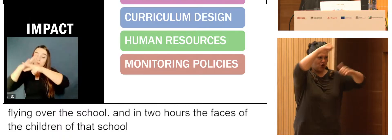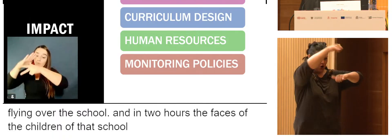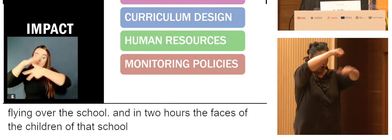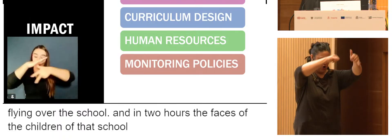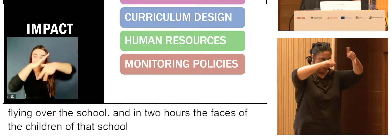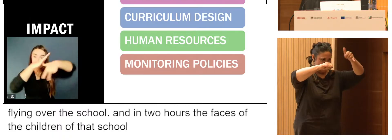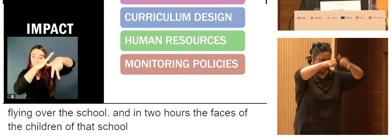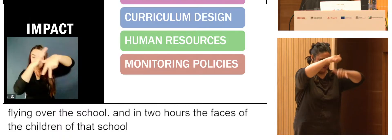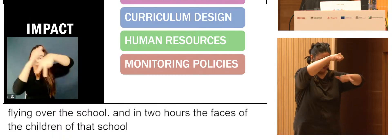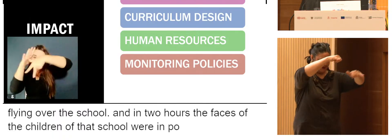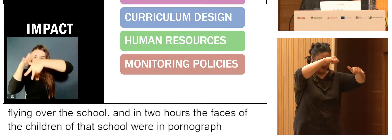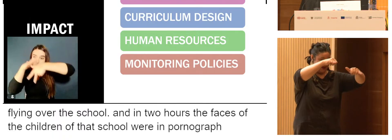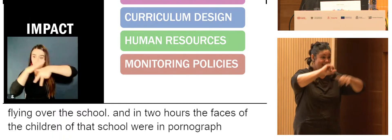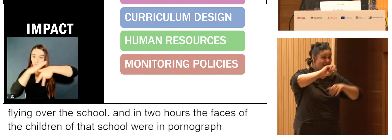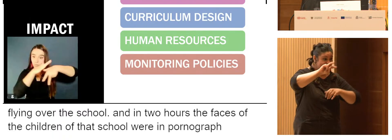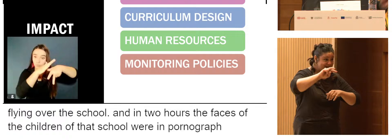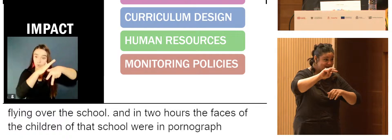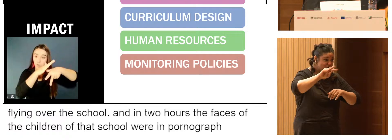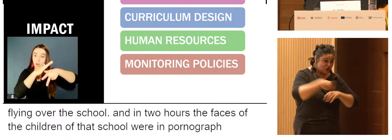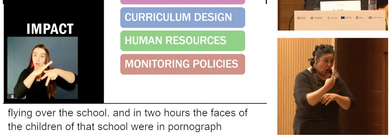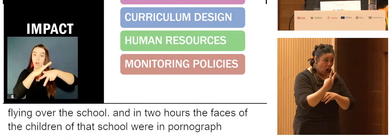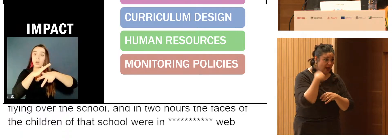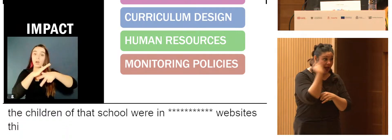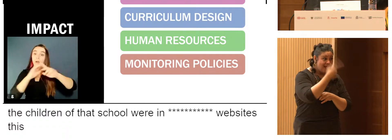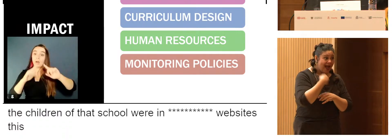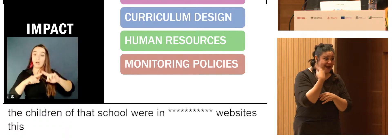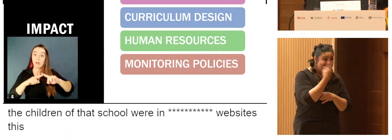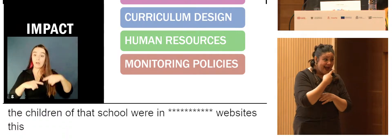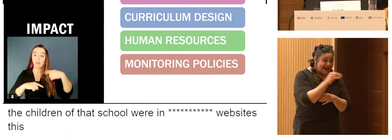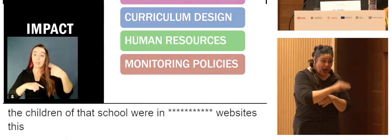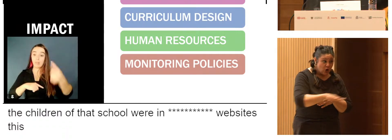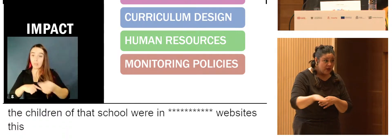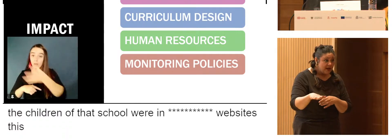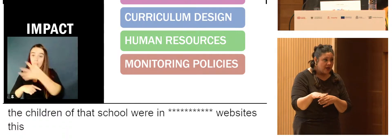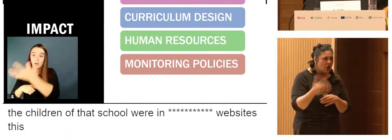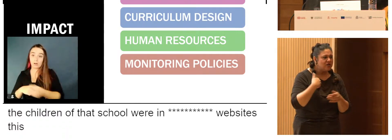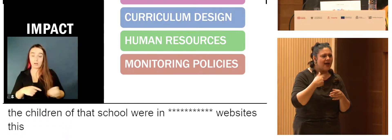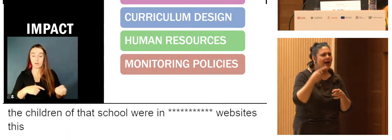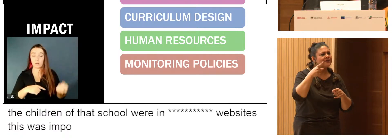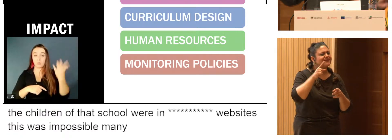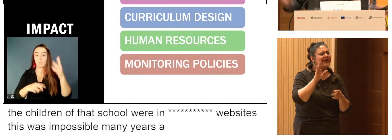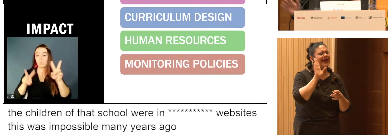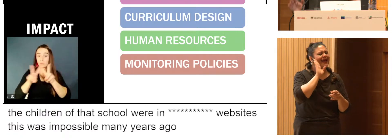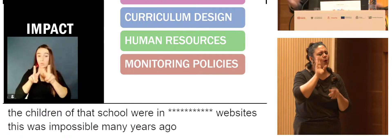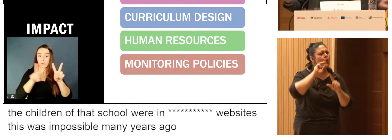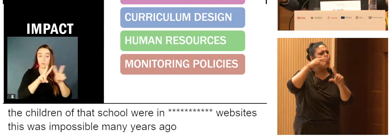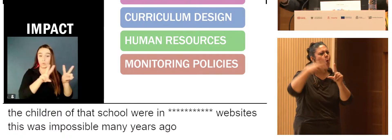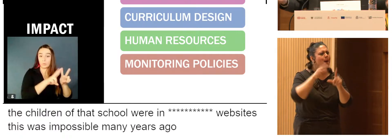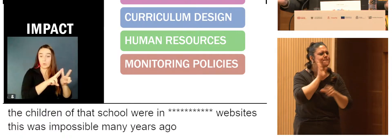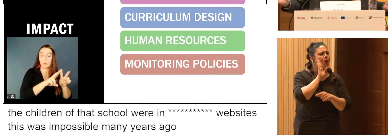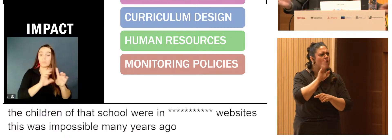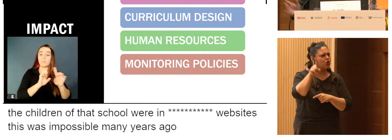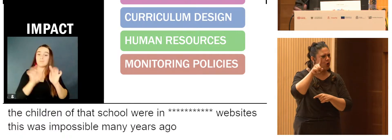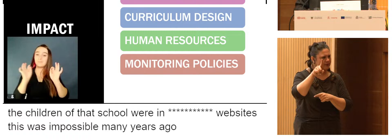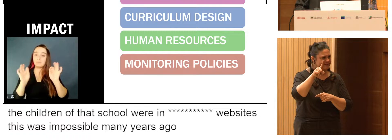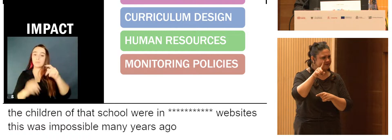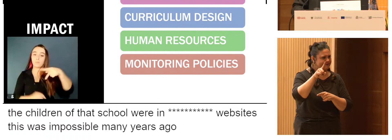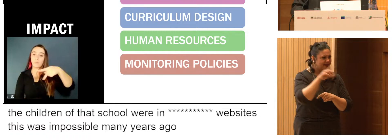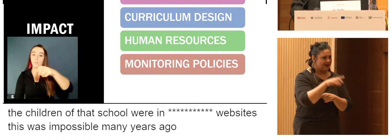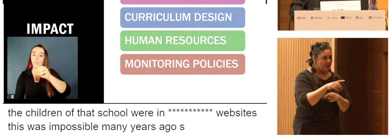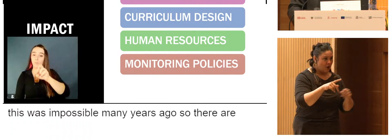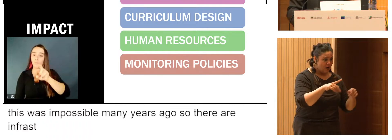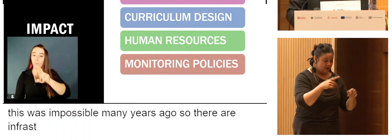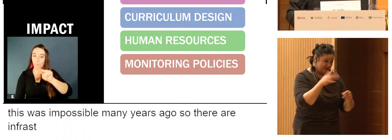in pornography websites. This was impossible many years ago. So there are